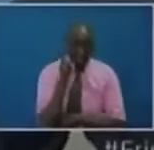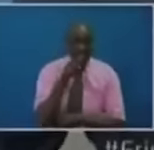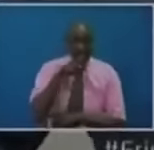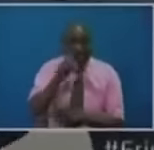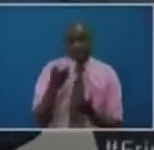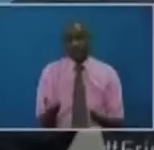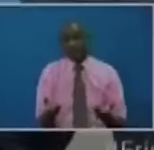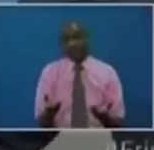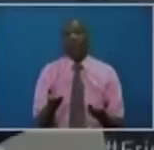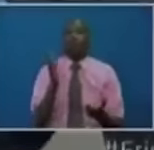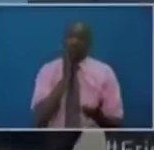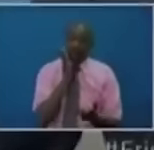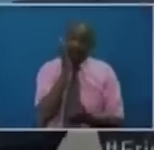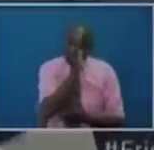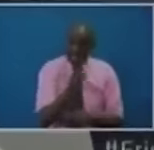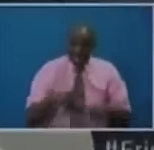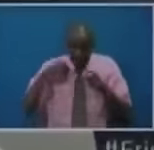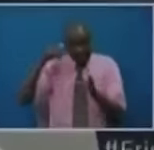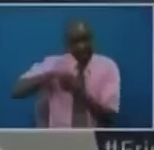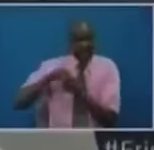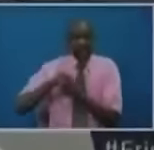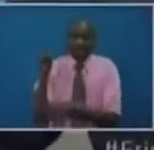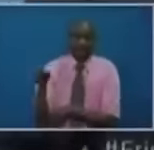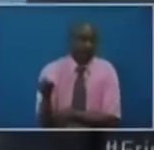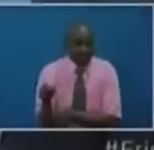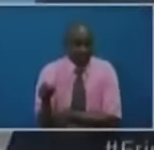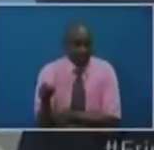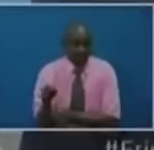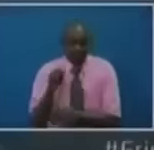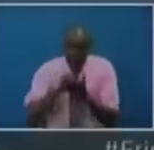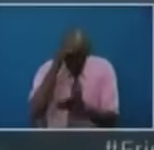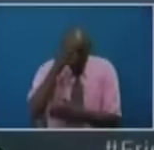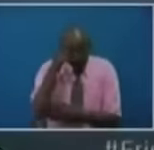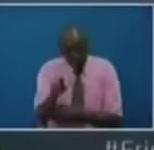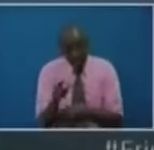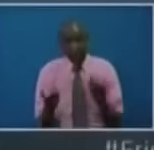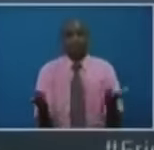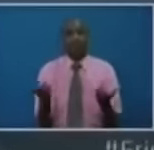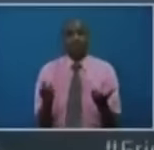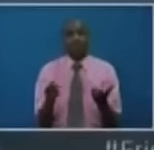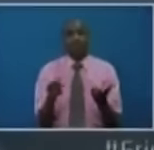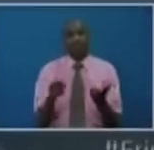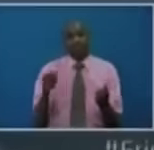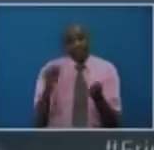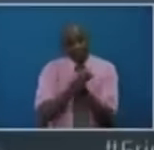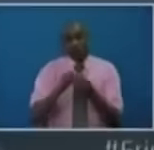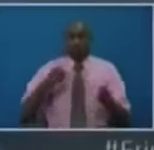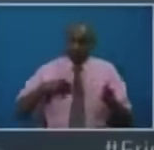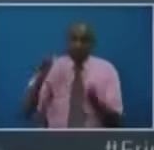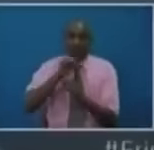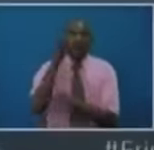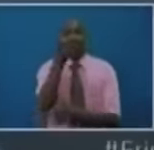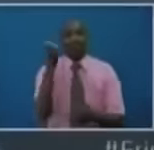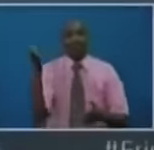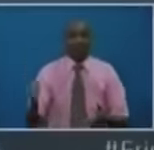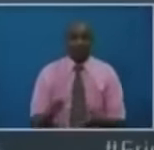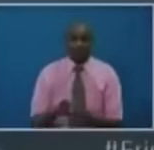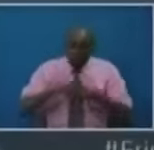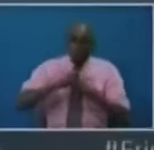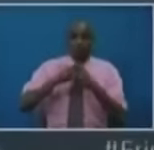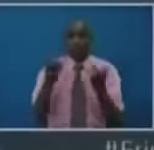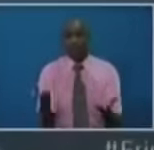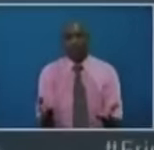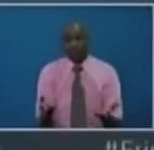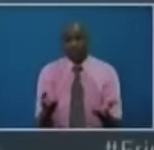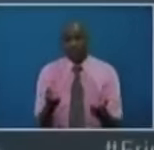exist. It is his mother who is existing in his life. That is why he will stay in Grogon destroying people's cars. And